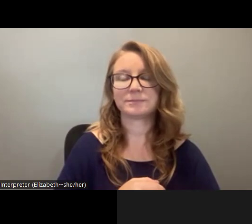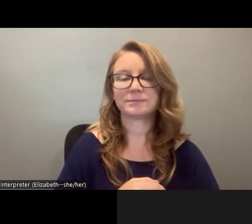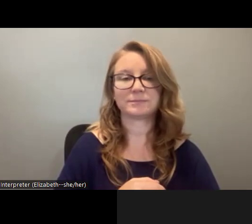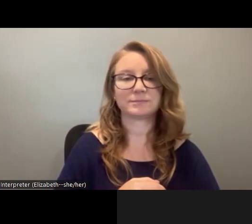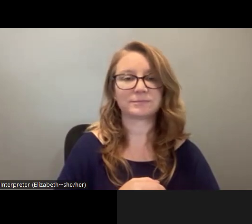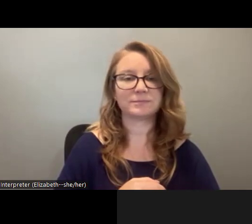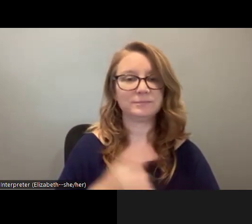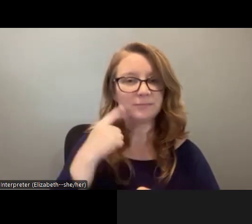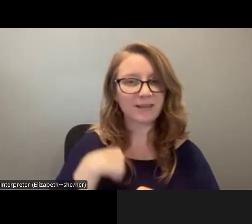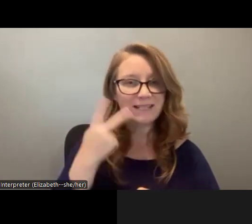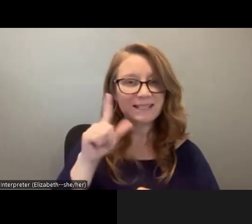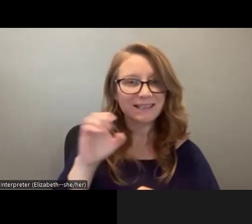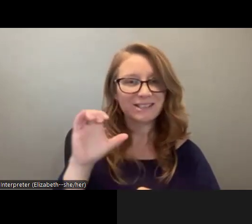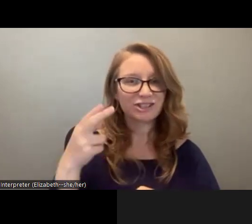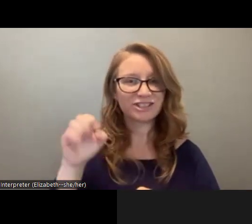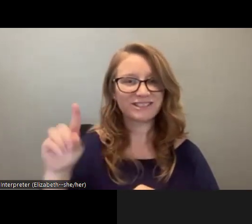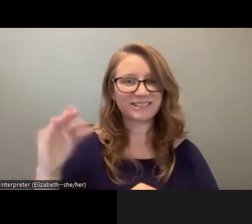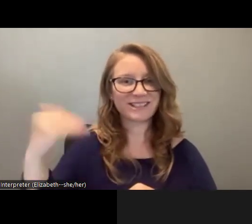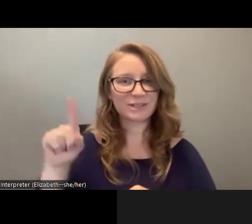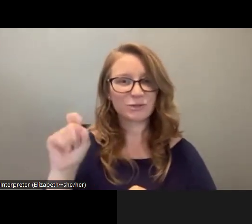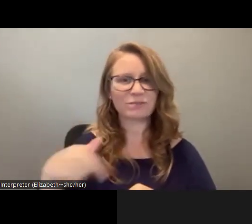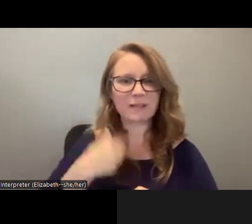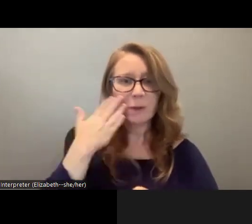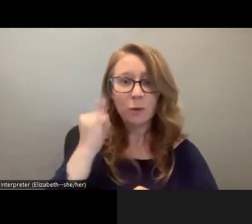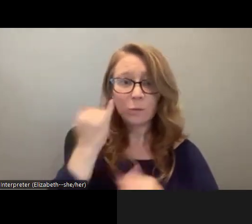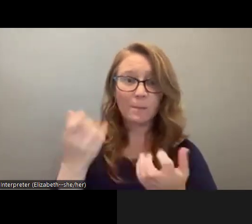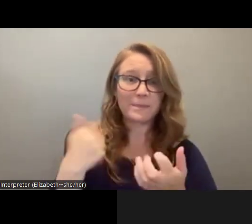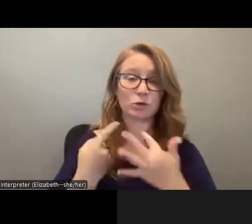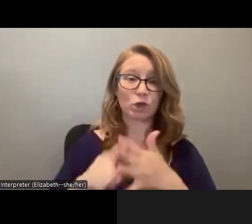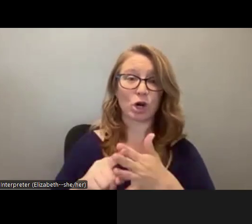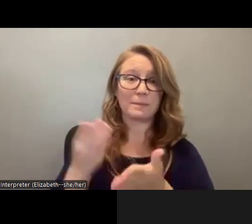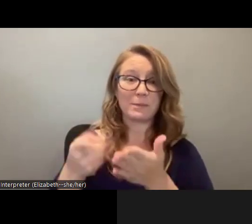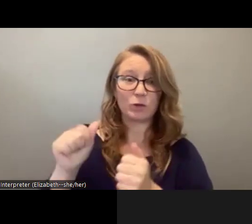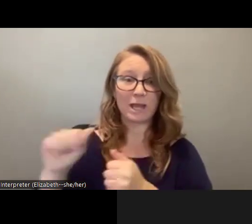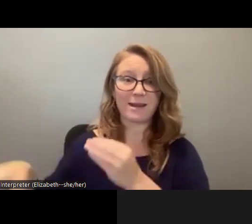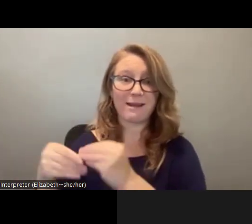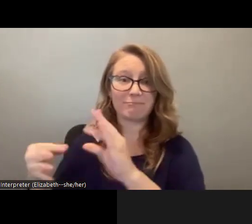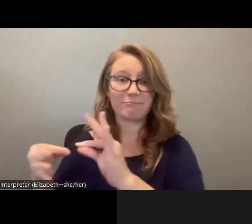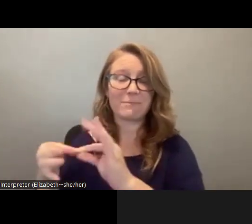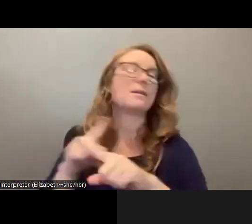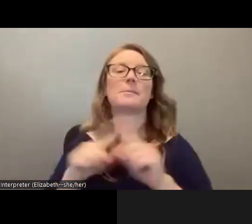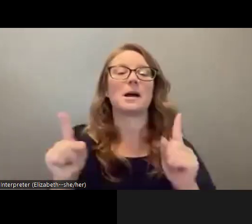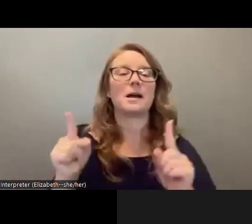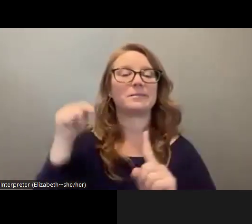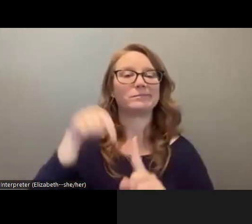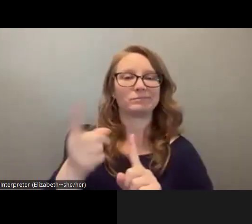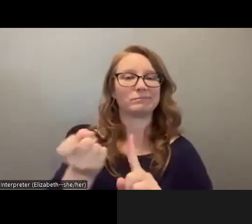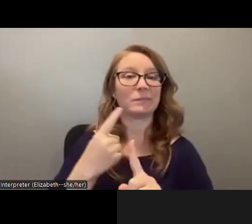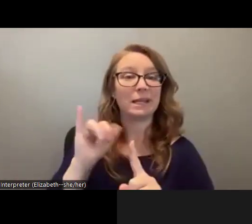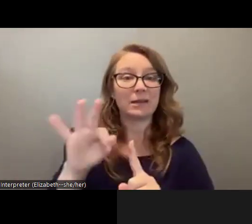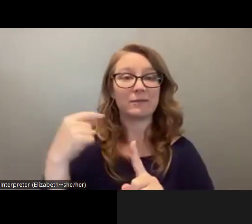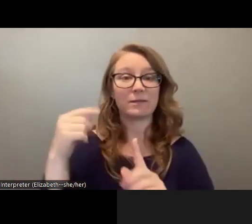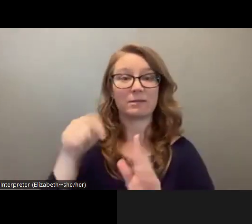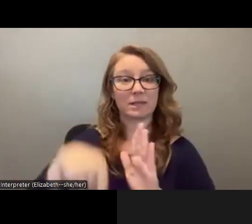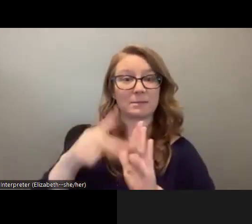I think I see Lychee's next question, Sheldon, and I don't know if you want me to start and maybe you weigh in, but this is really around whether we put this